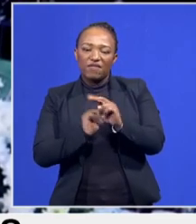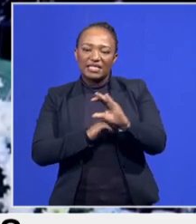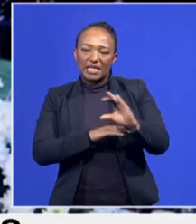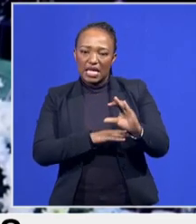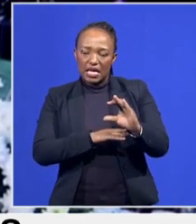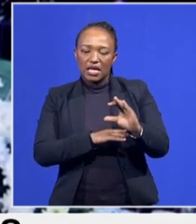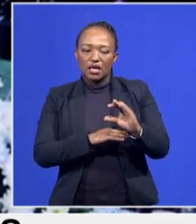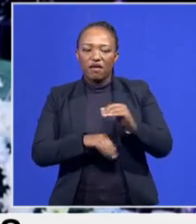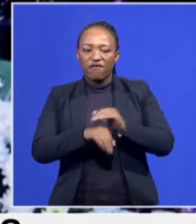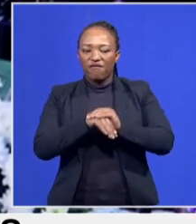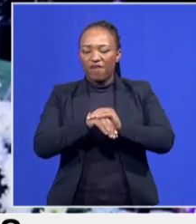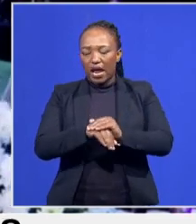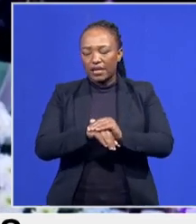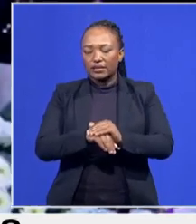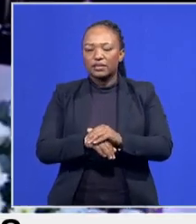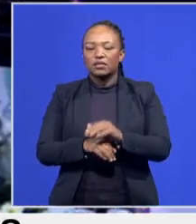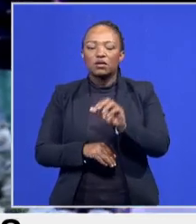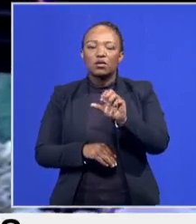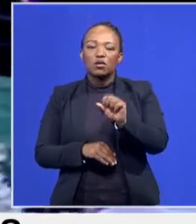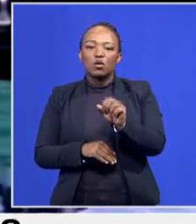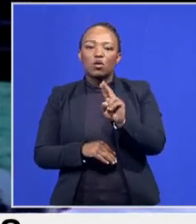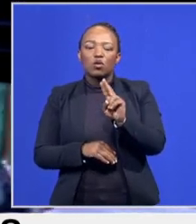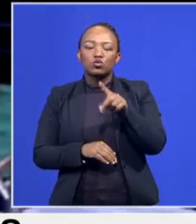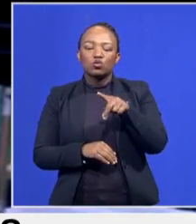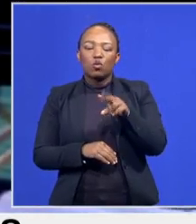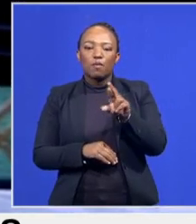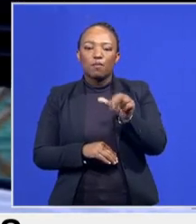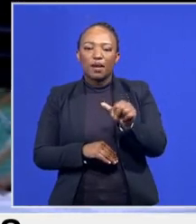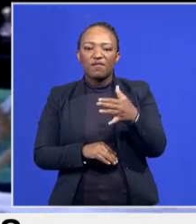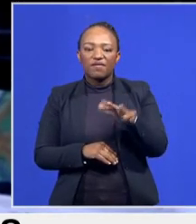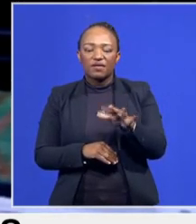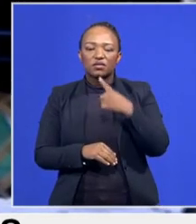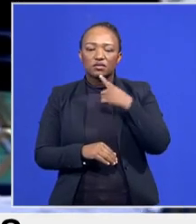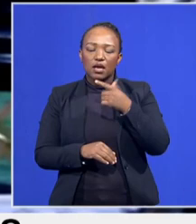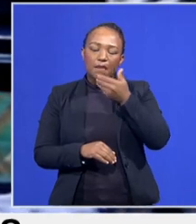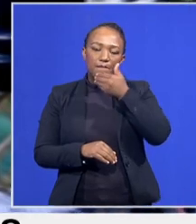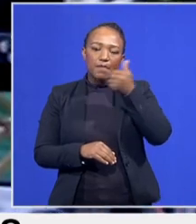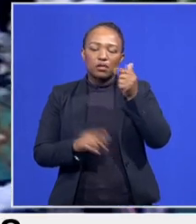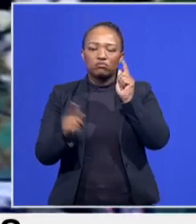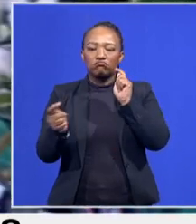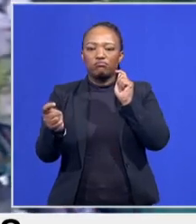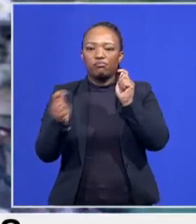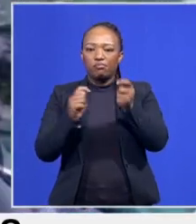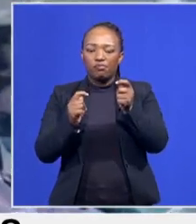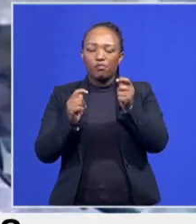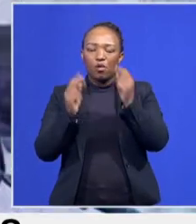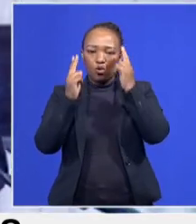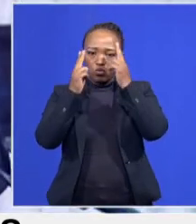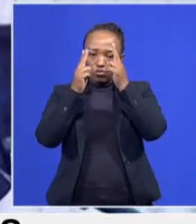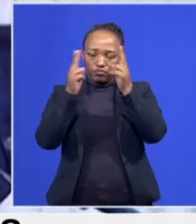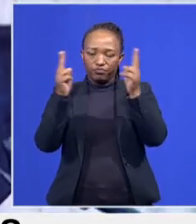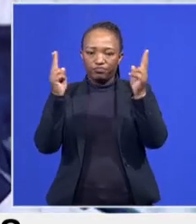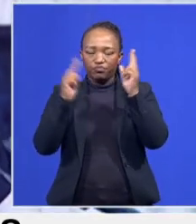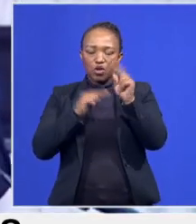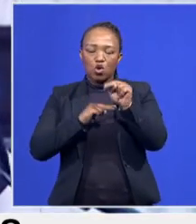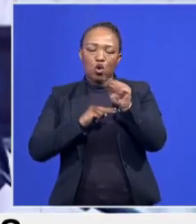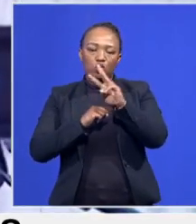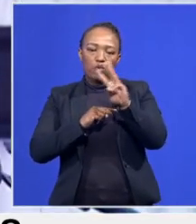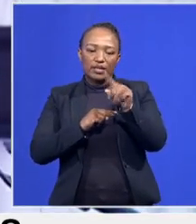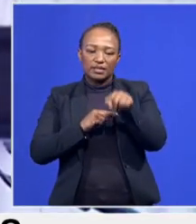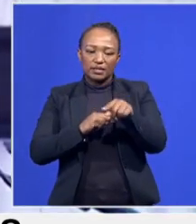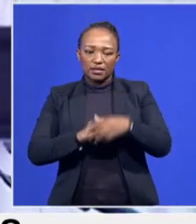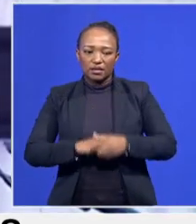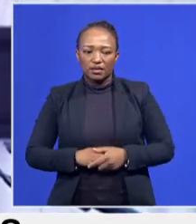Supra Mahuma Pelo says Kgwadi did his best to transform the Northwest University. Integration of